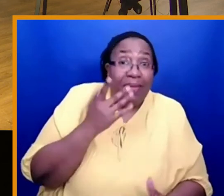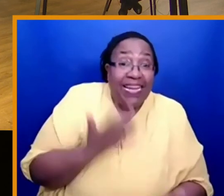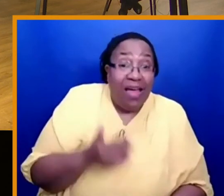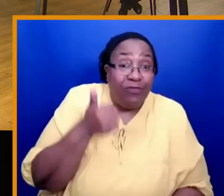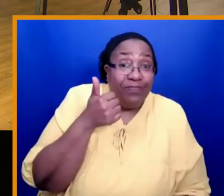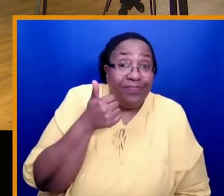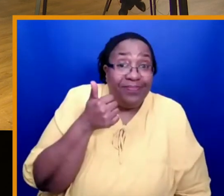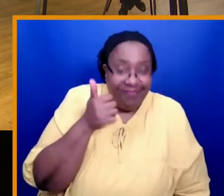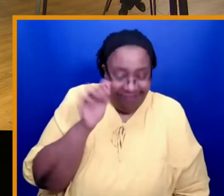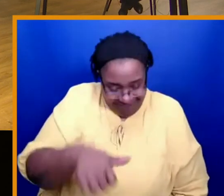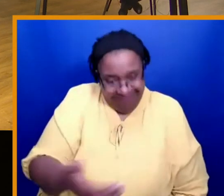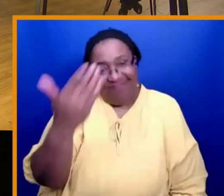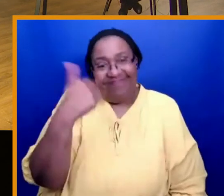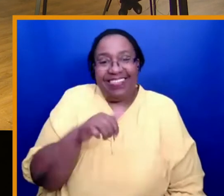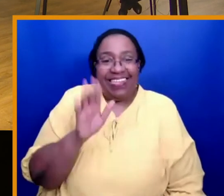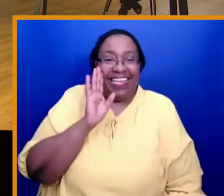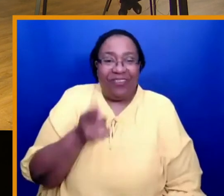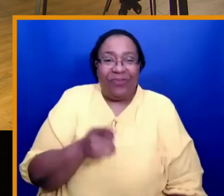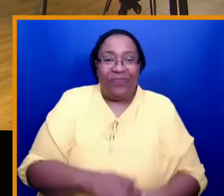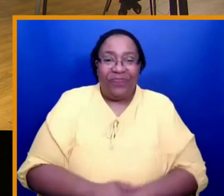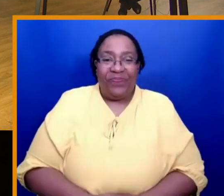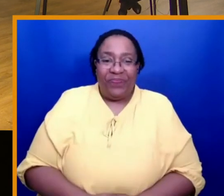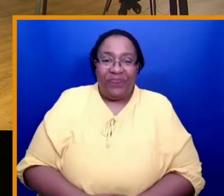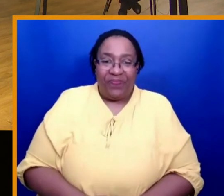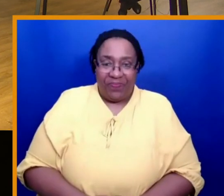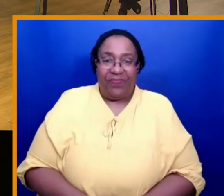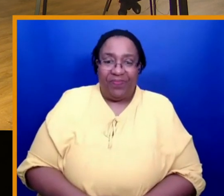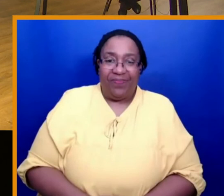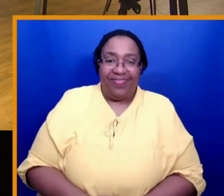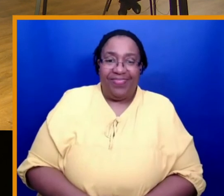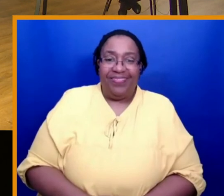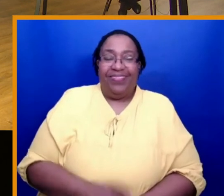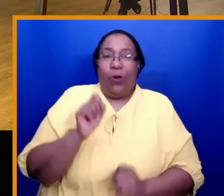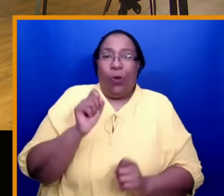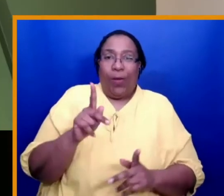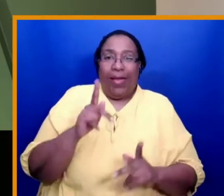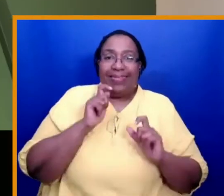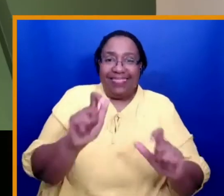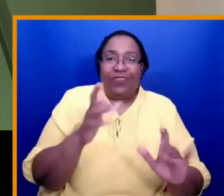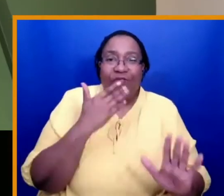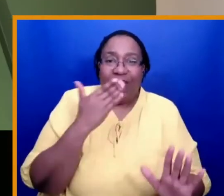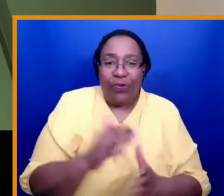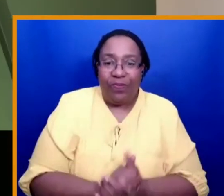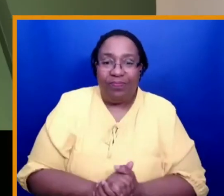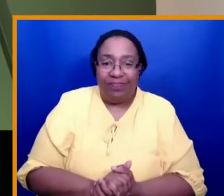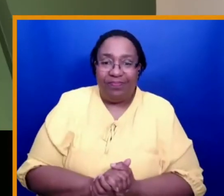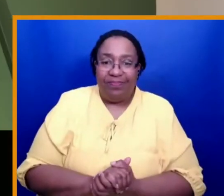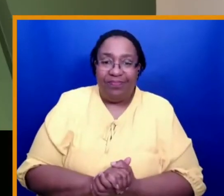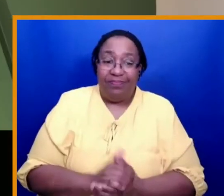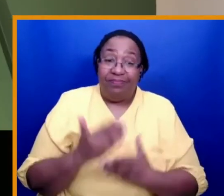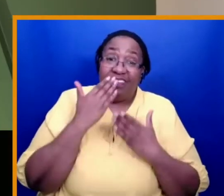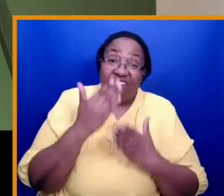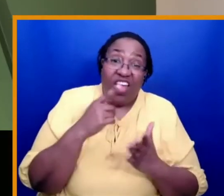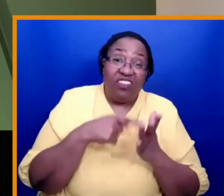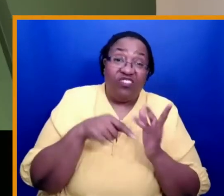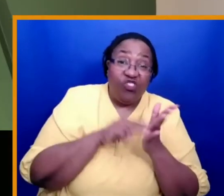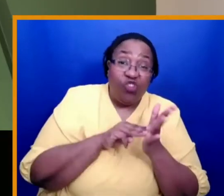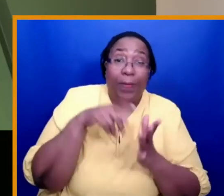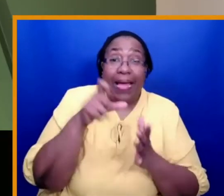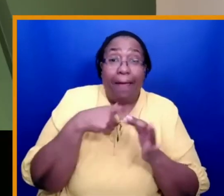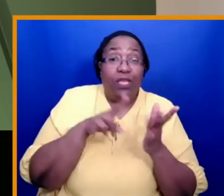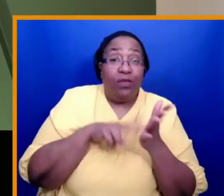We can hear you. Okay, I will continue. Sorry, thank you. Yes, thanks to Tom Campion for proposing the motion